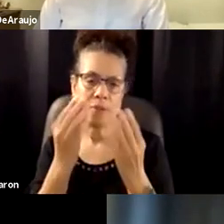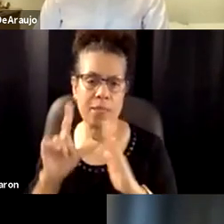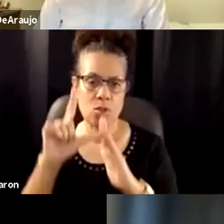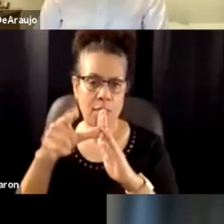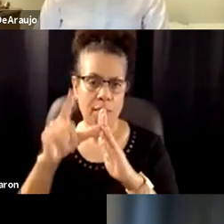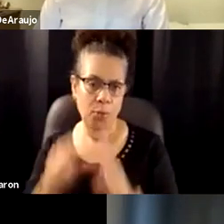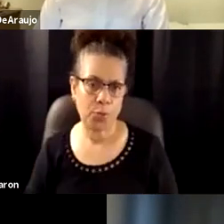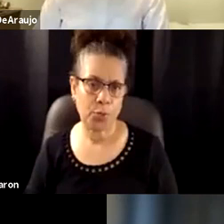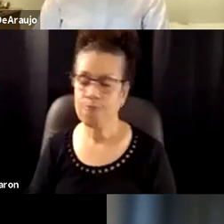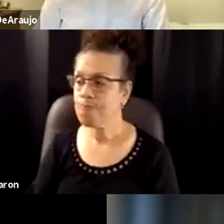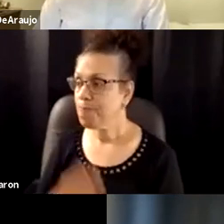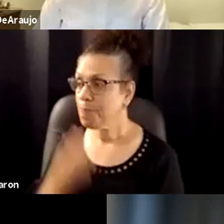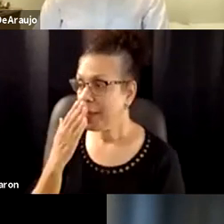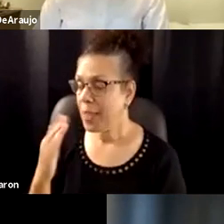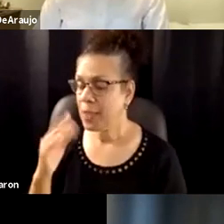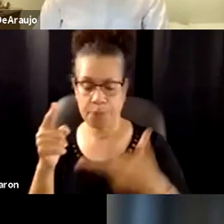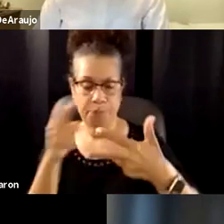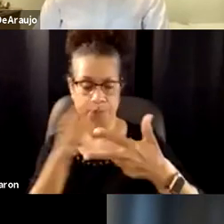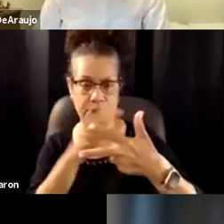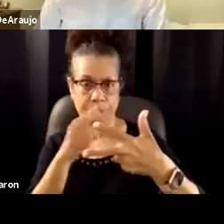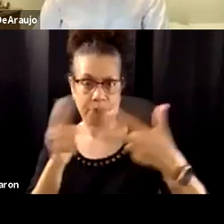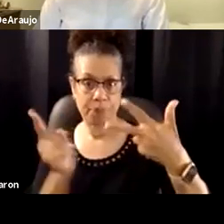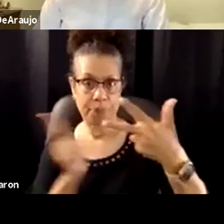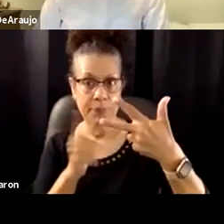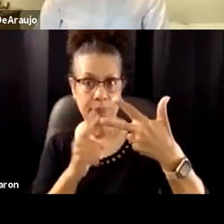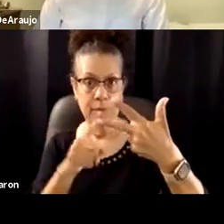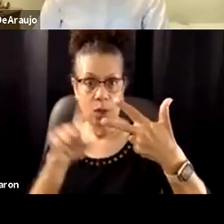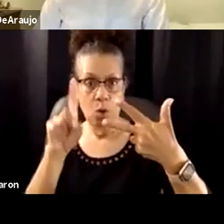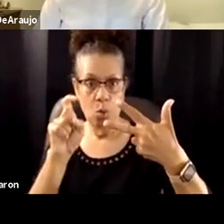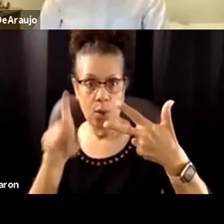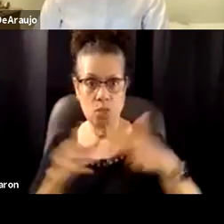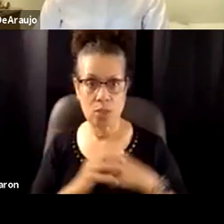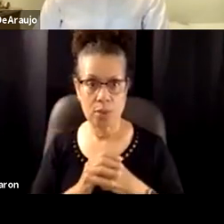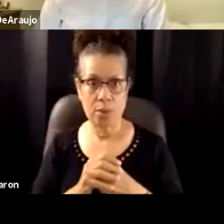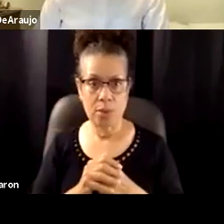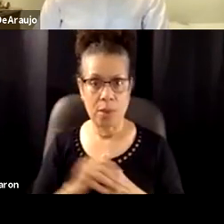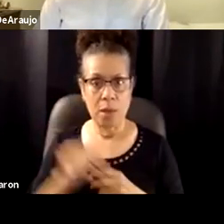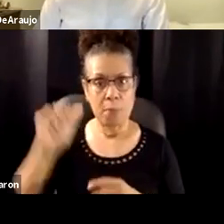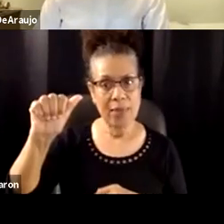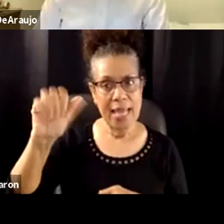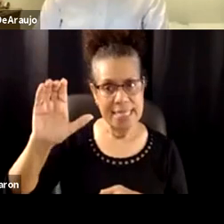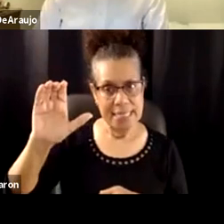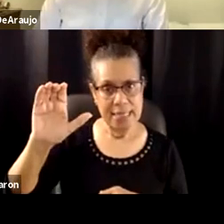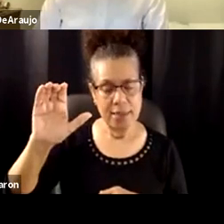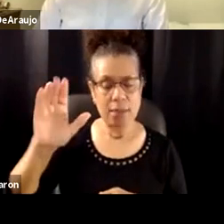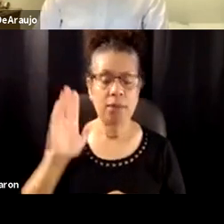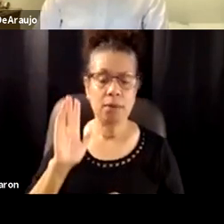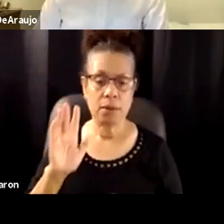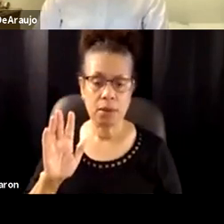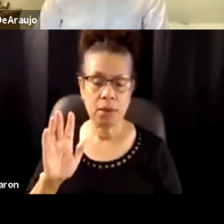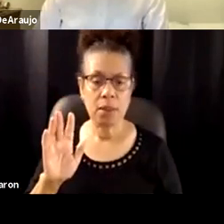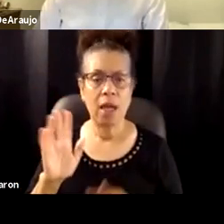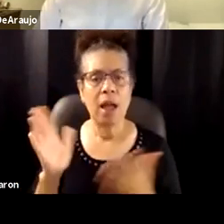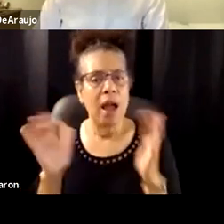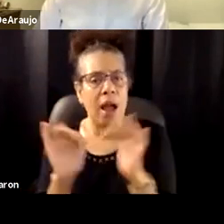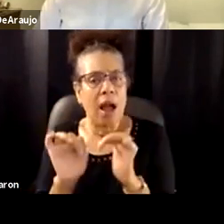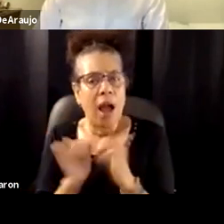thank you and then um my next question is about around the acs so um will these so how will these